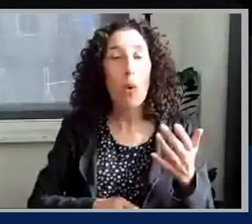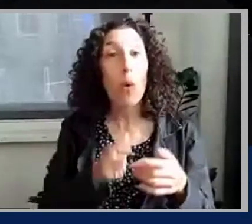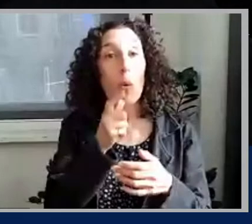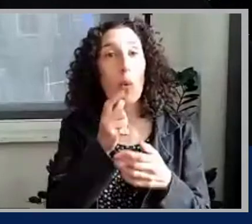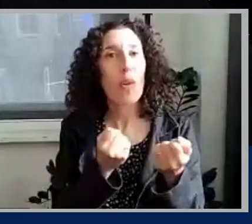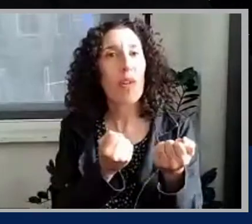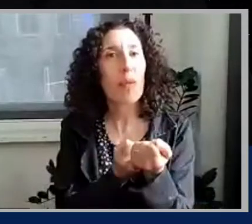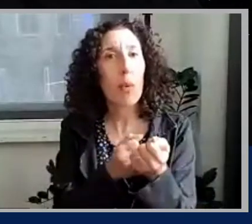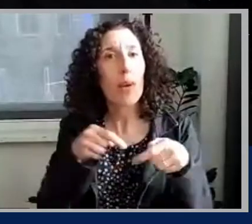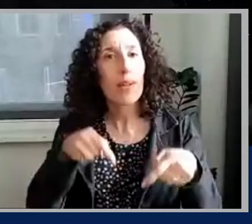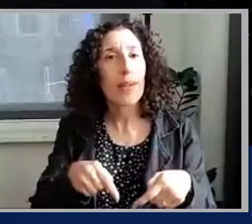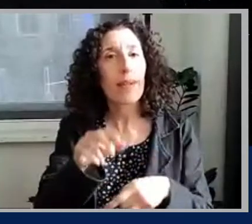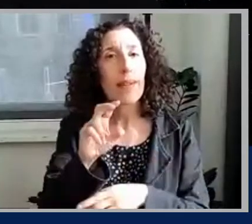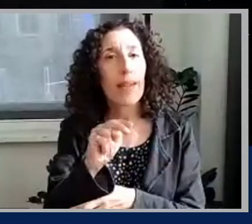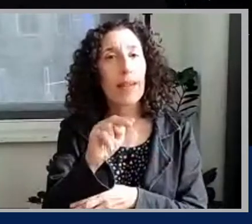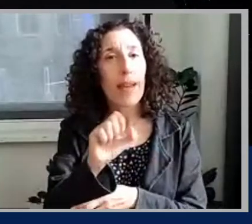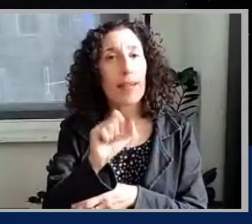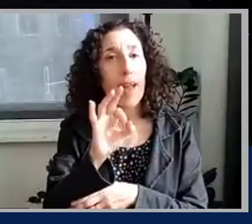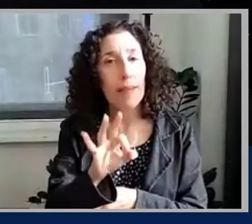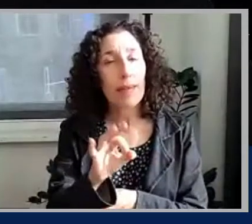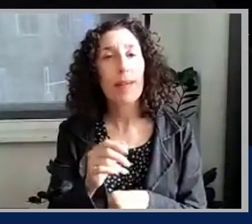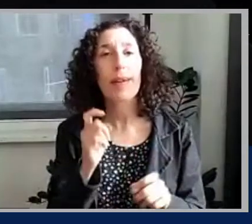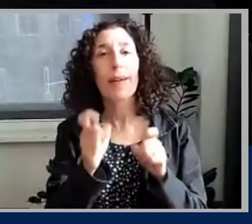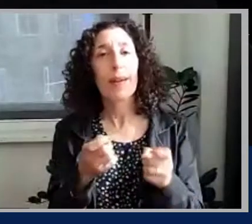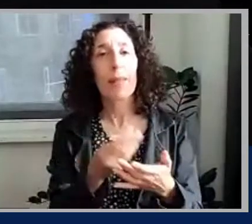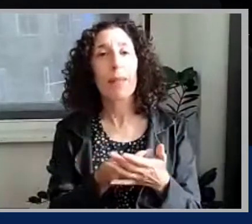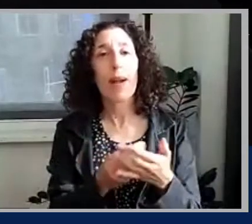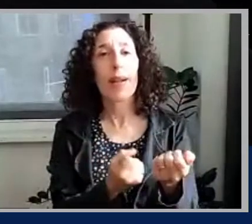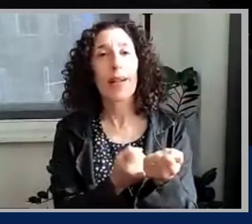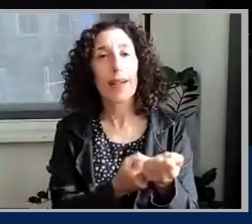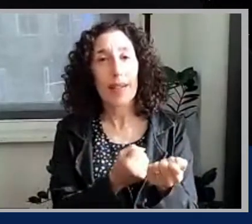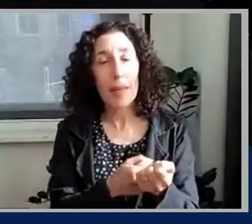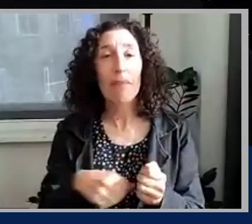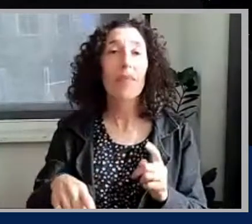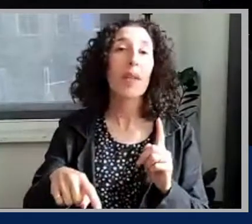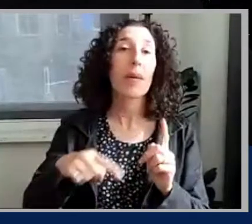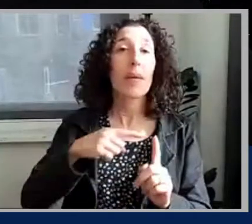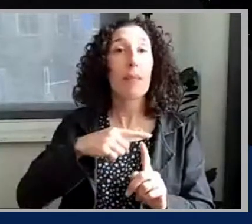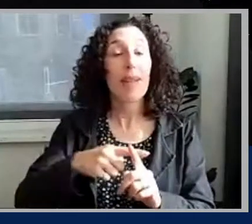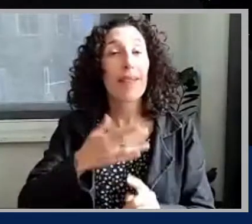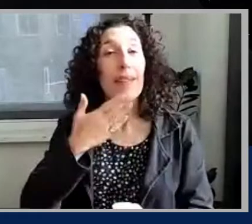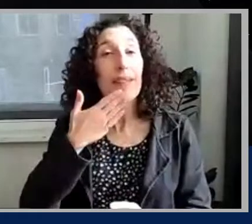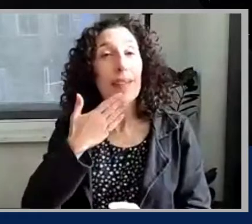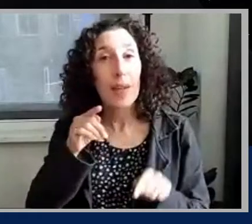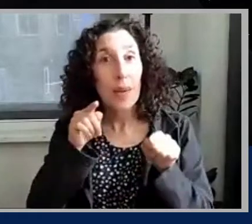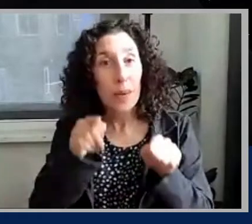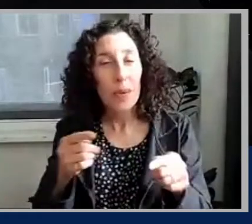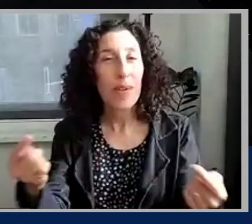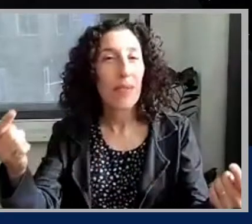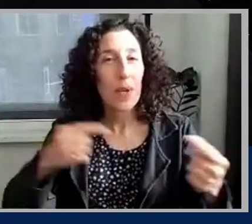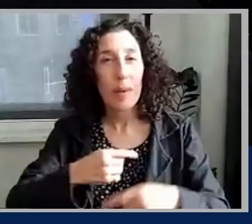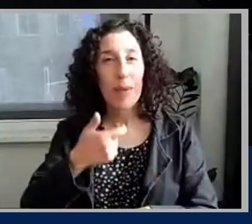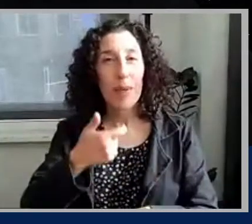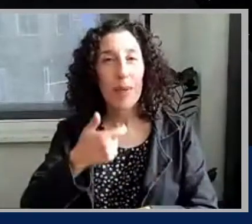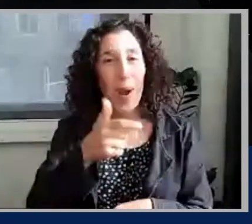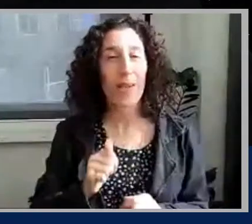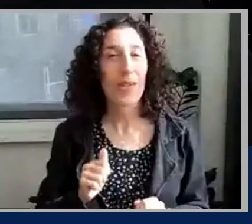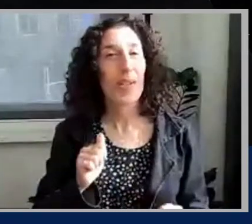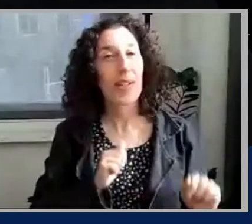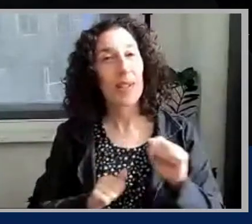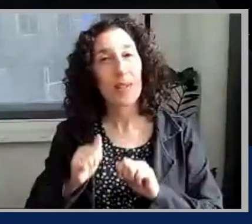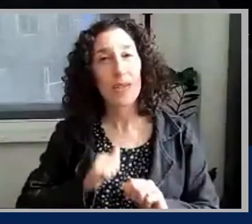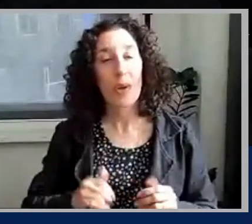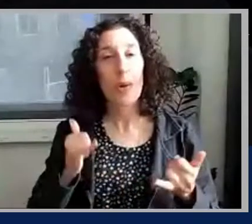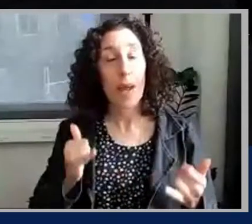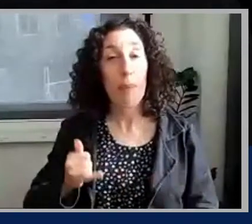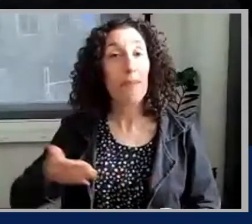that make the show possible, like the fact that y'all keep showing up. Let's hop over here and introduce our guests for today. We have a lot